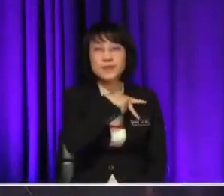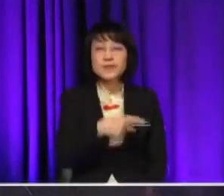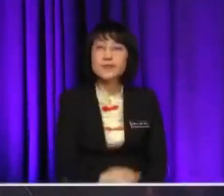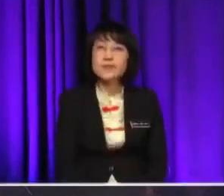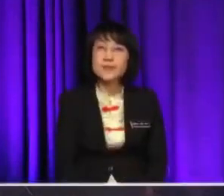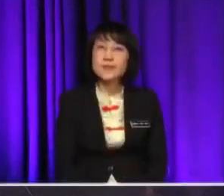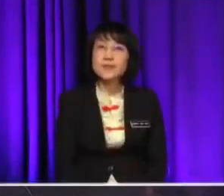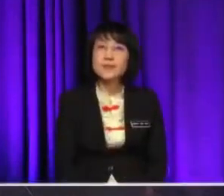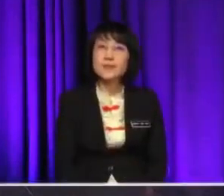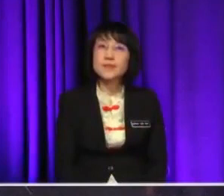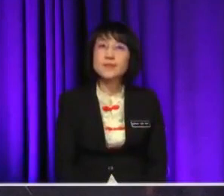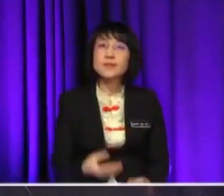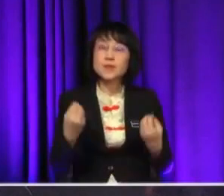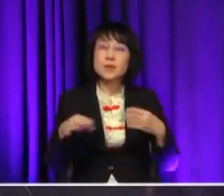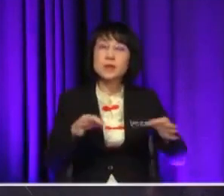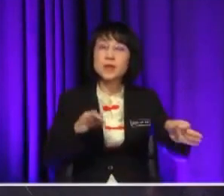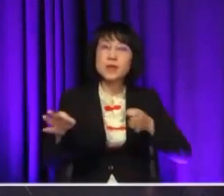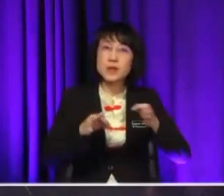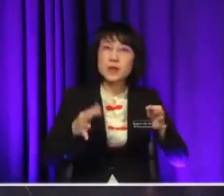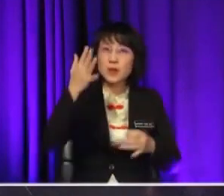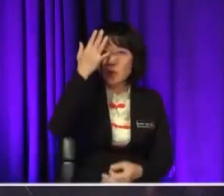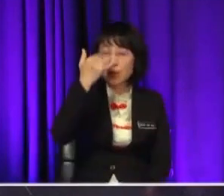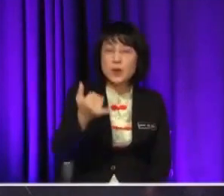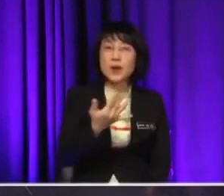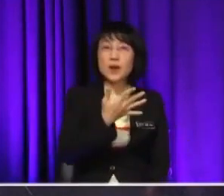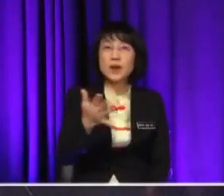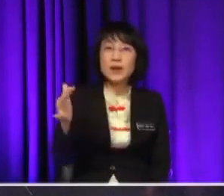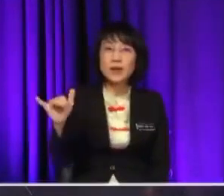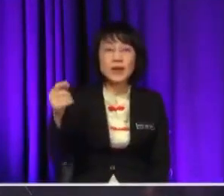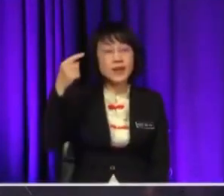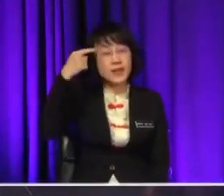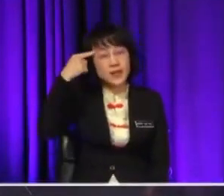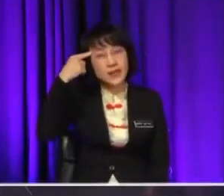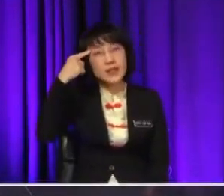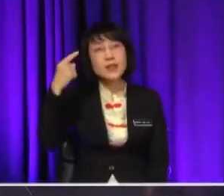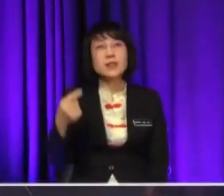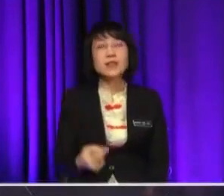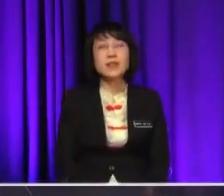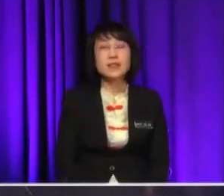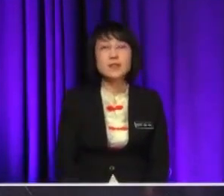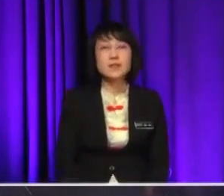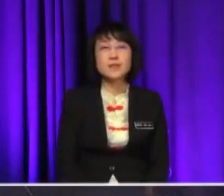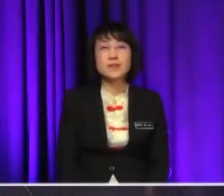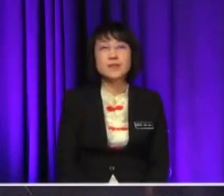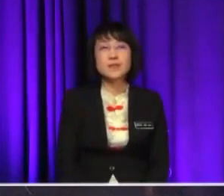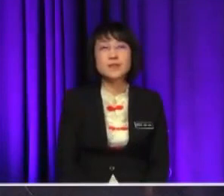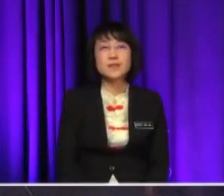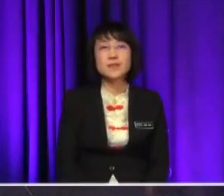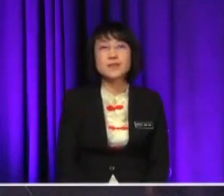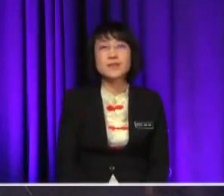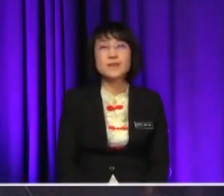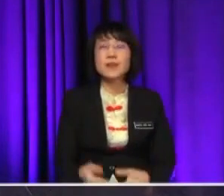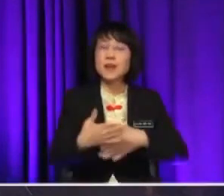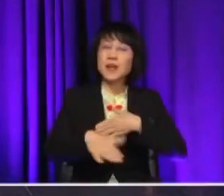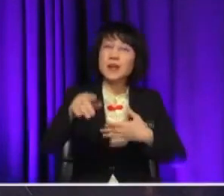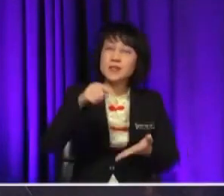They have already explained why they think certain things are so. Okay. So I think after this,